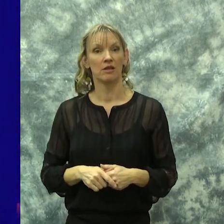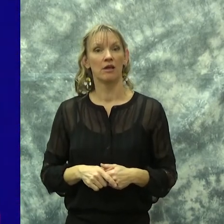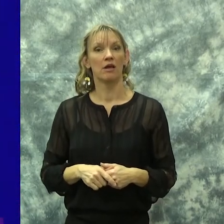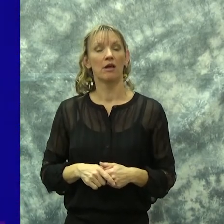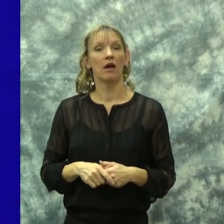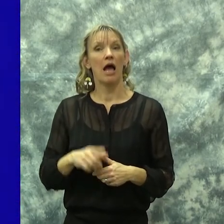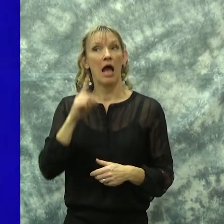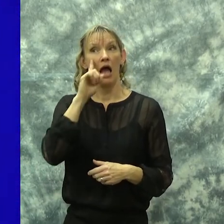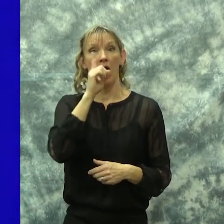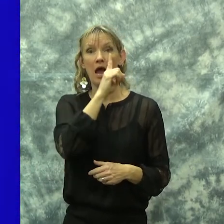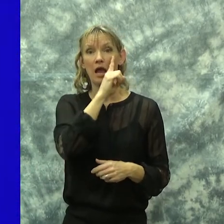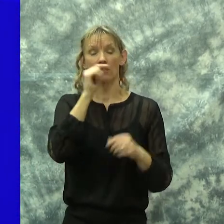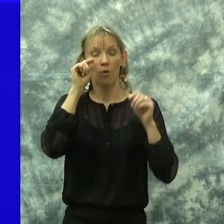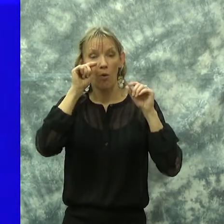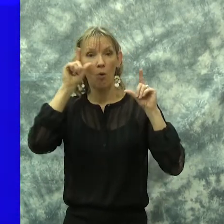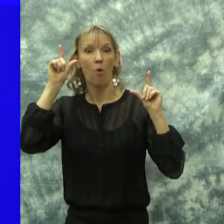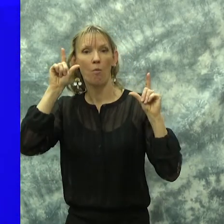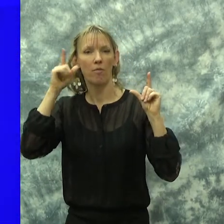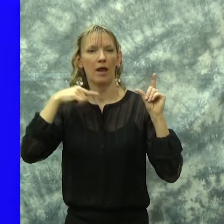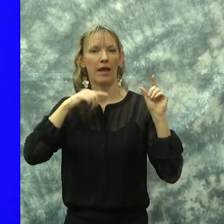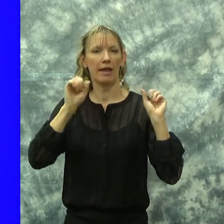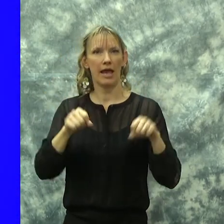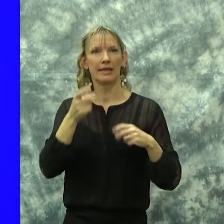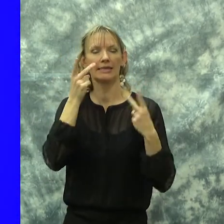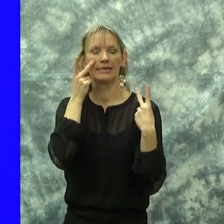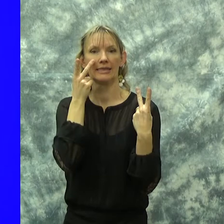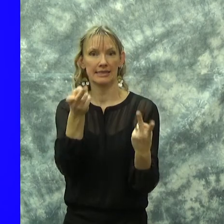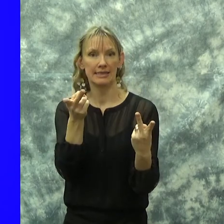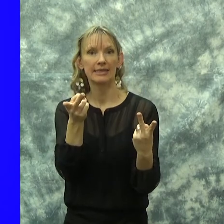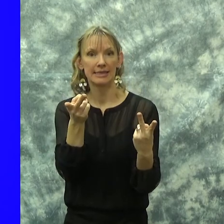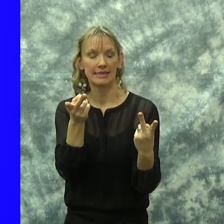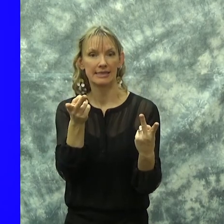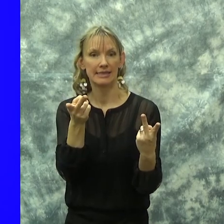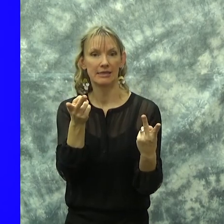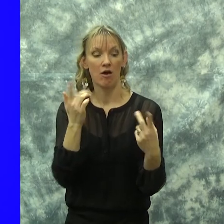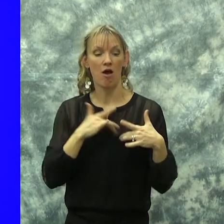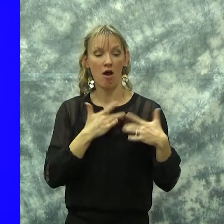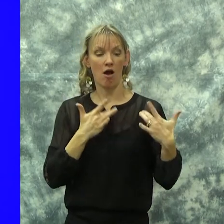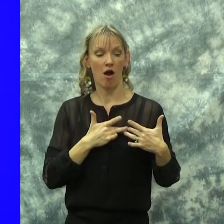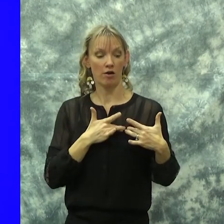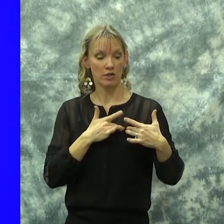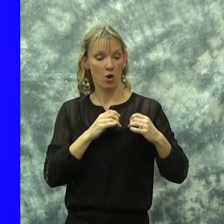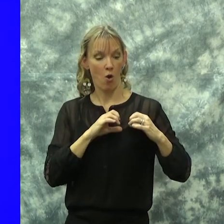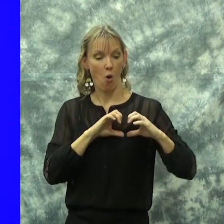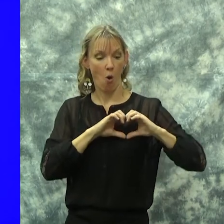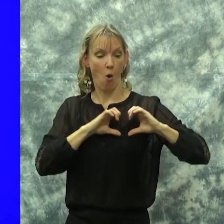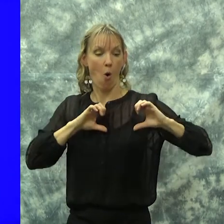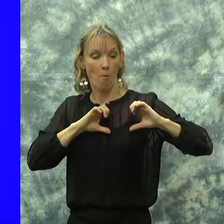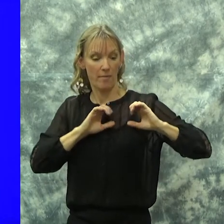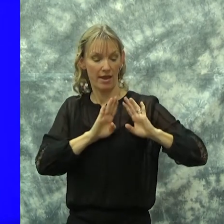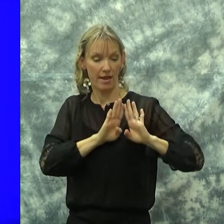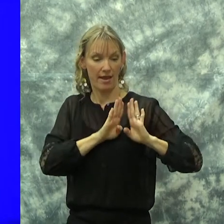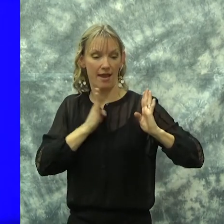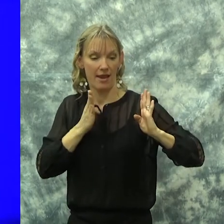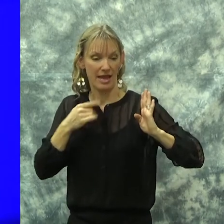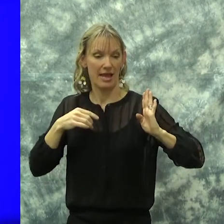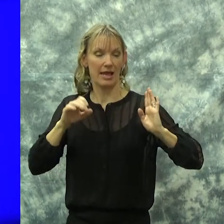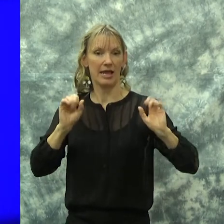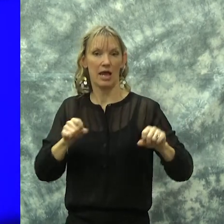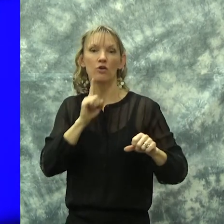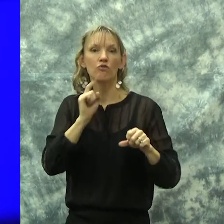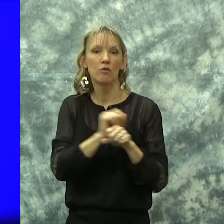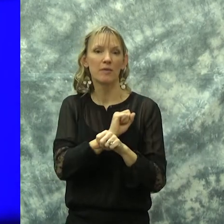And it opens our eyes so that we can see. It opens our hearts so that we can truly